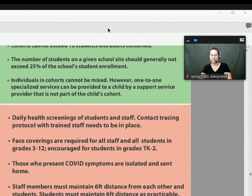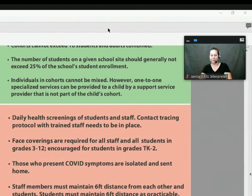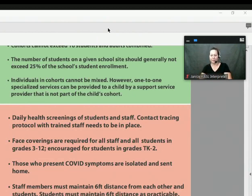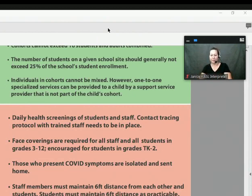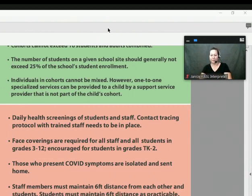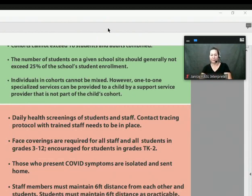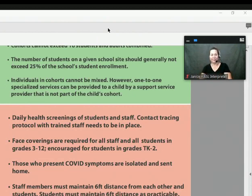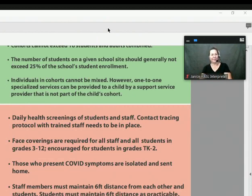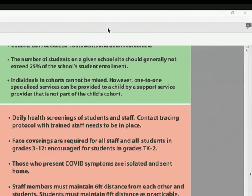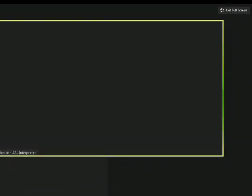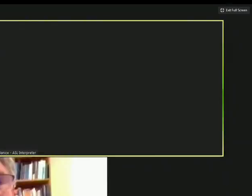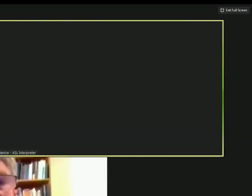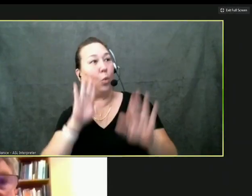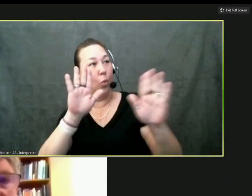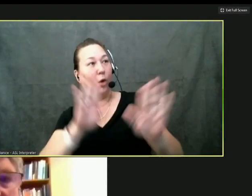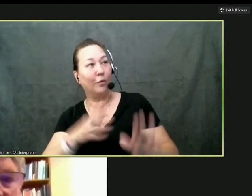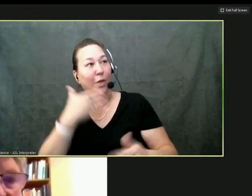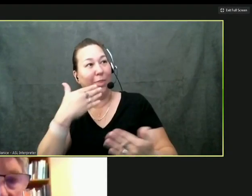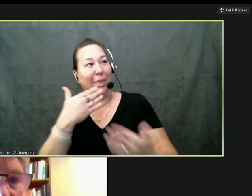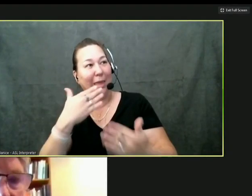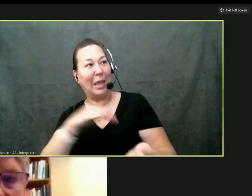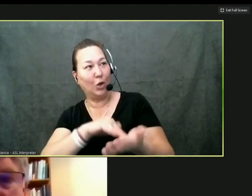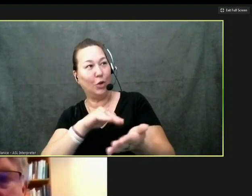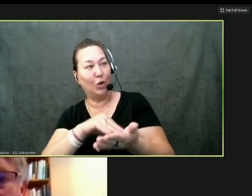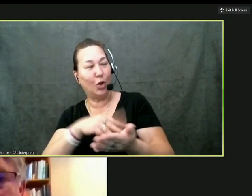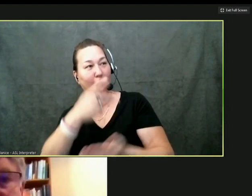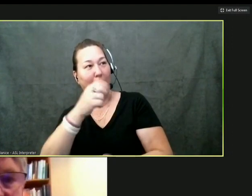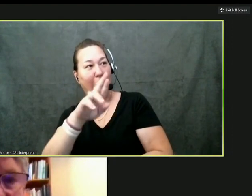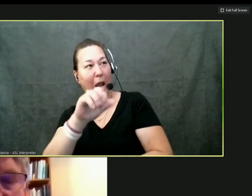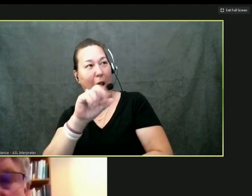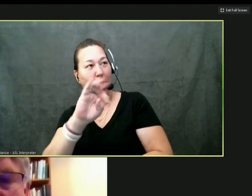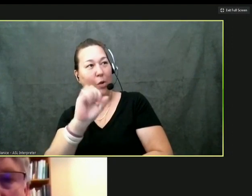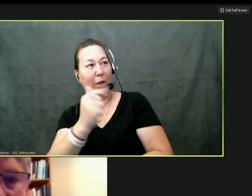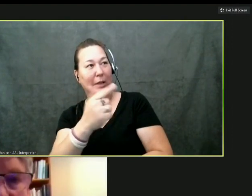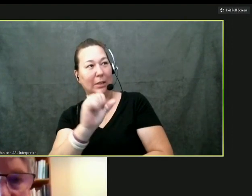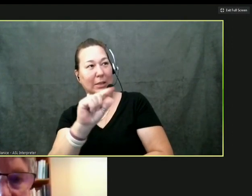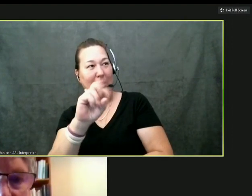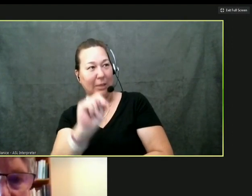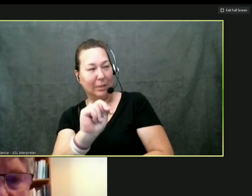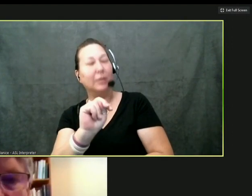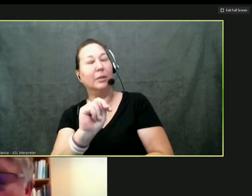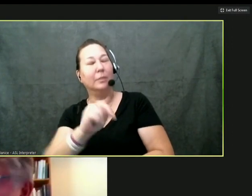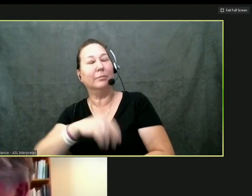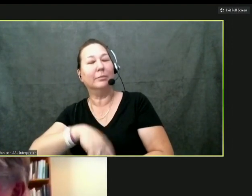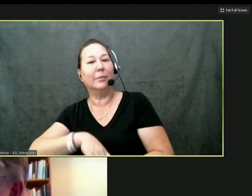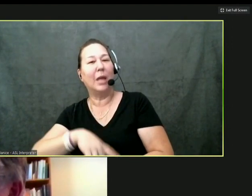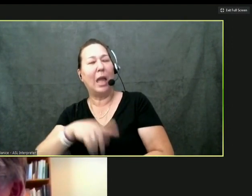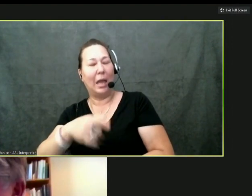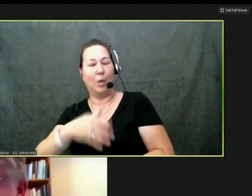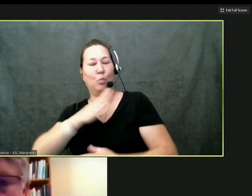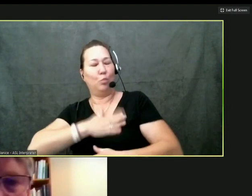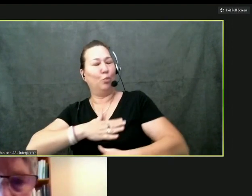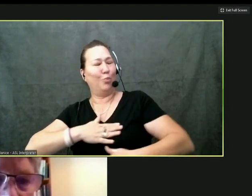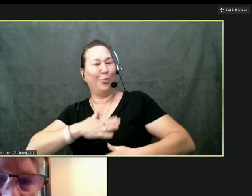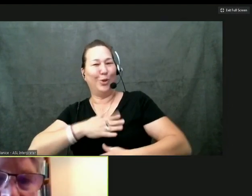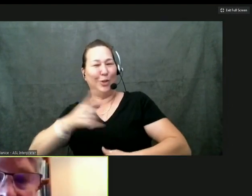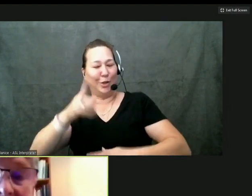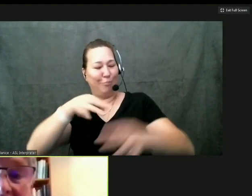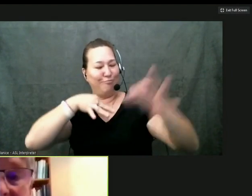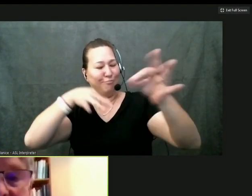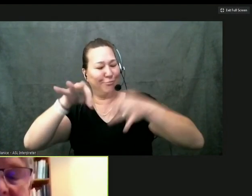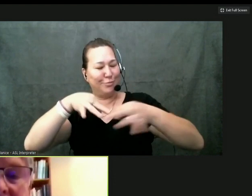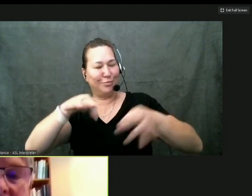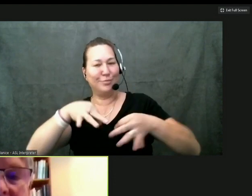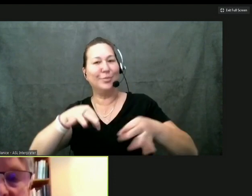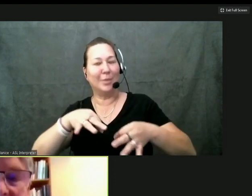That's terrific. Thank you. Thank you, Dr. Harrington. We appreciate you walking us through all those steps, because a lot of the questions we